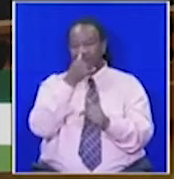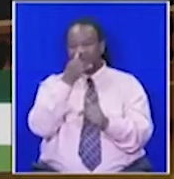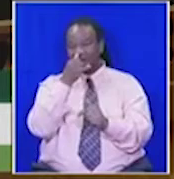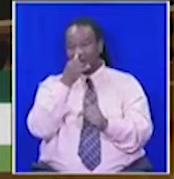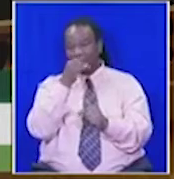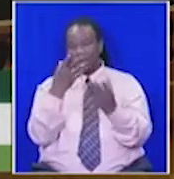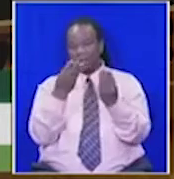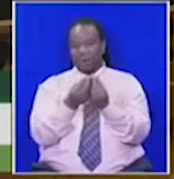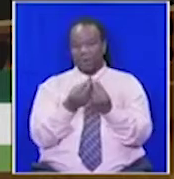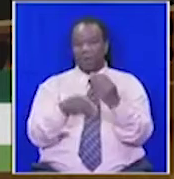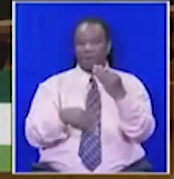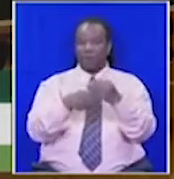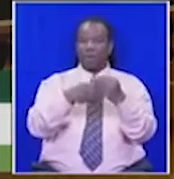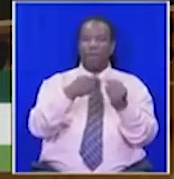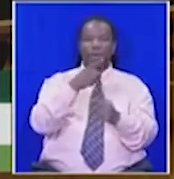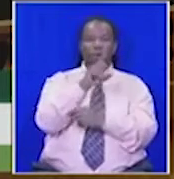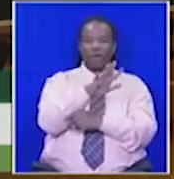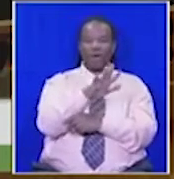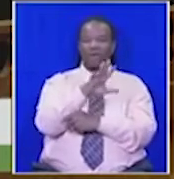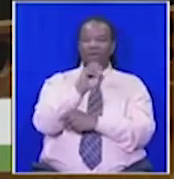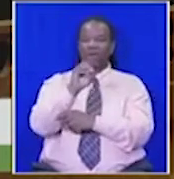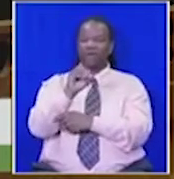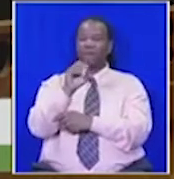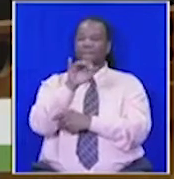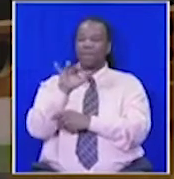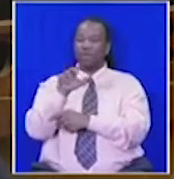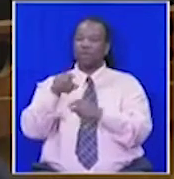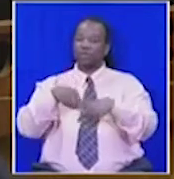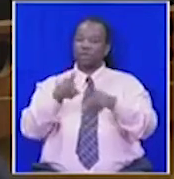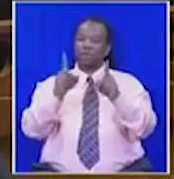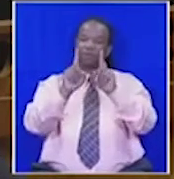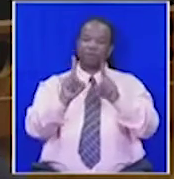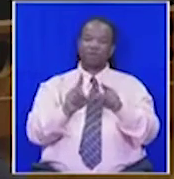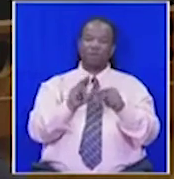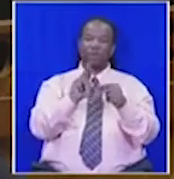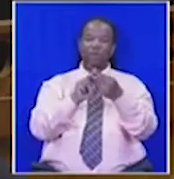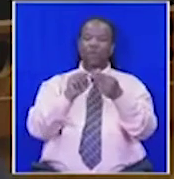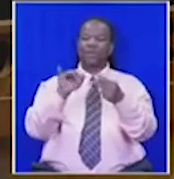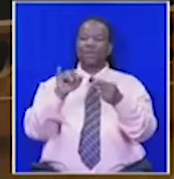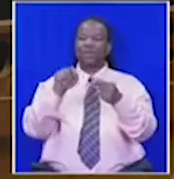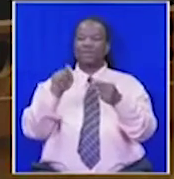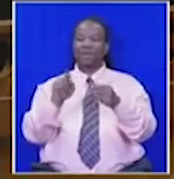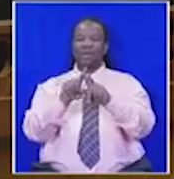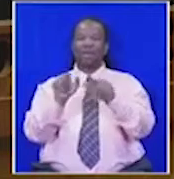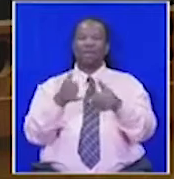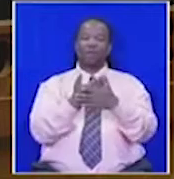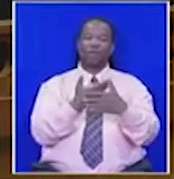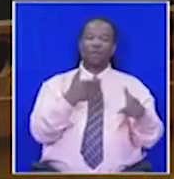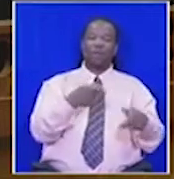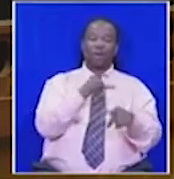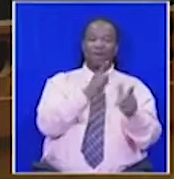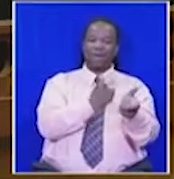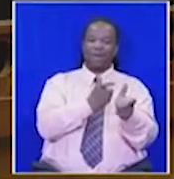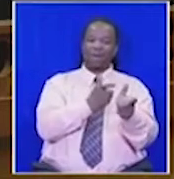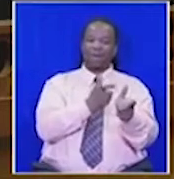allocating an additional 500 million rand to establish a specialized unit to fight gang and drug-related crime. We proposed to